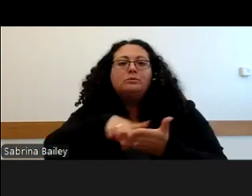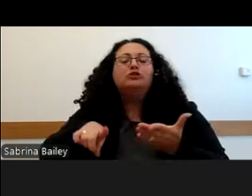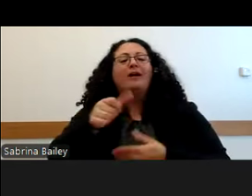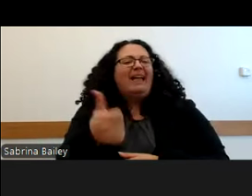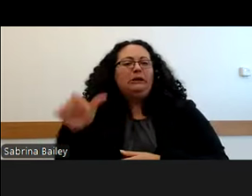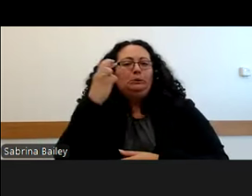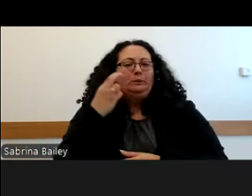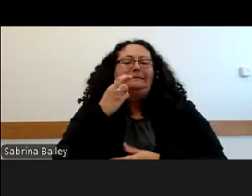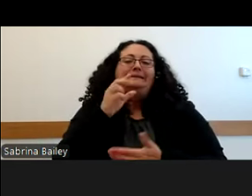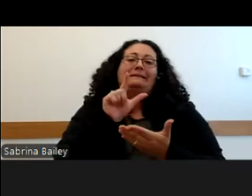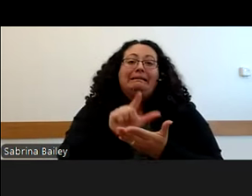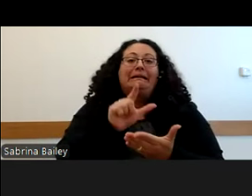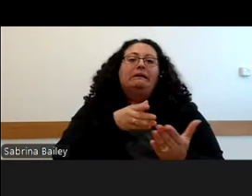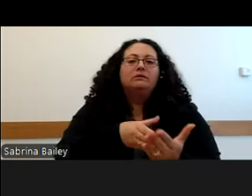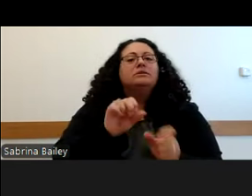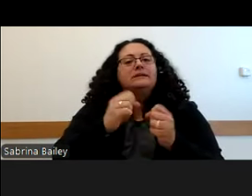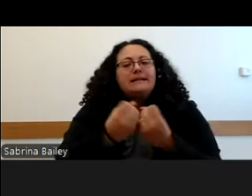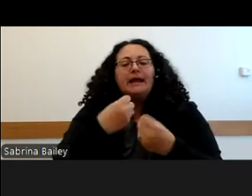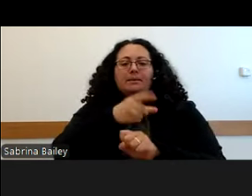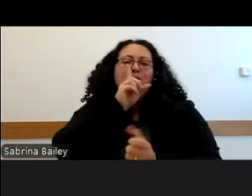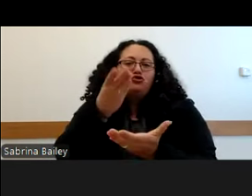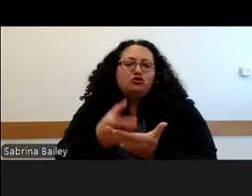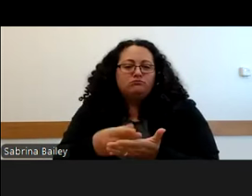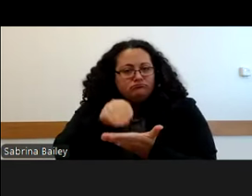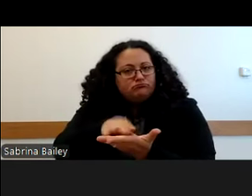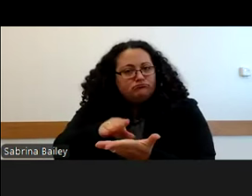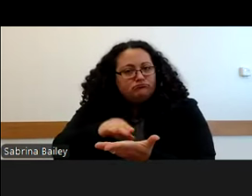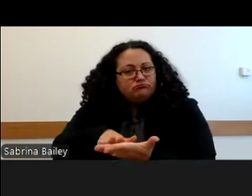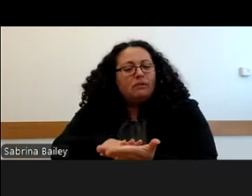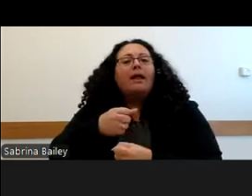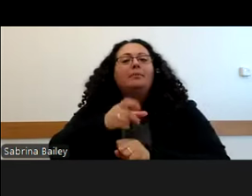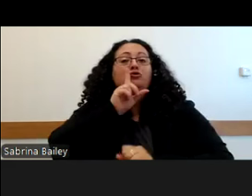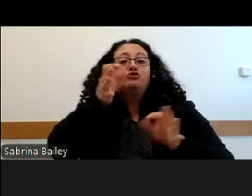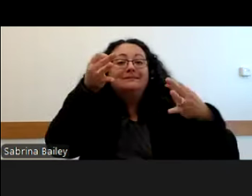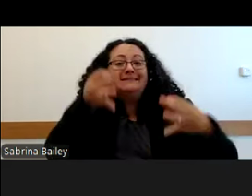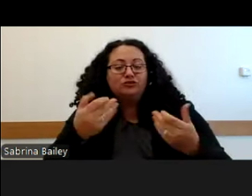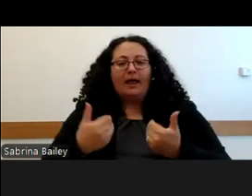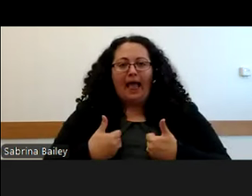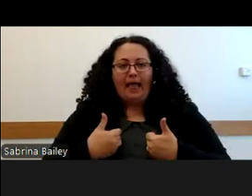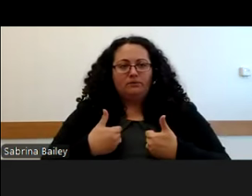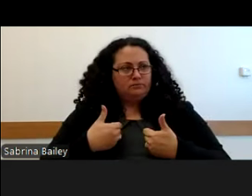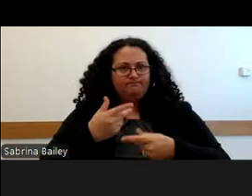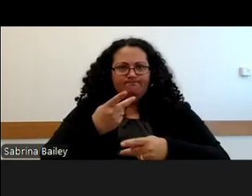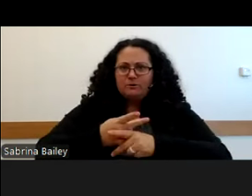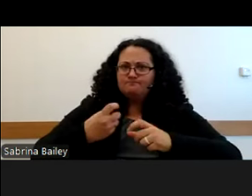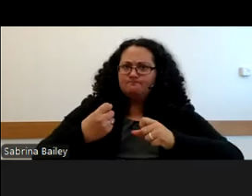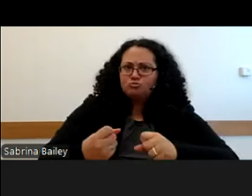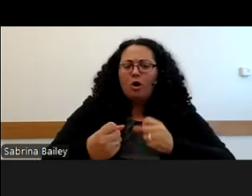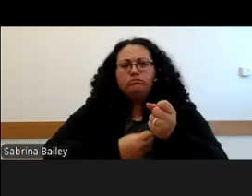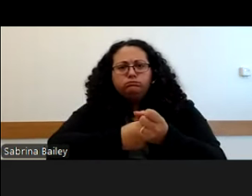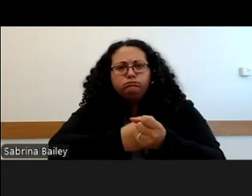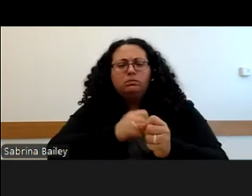again, litigious society, make sure that you have your documentation in place and that your decision is one that's sound and that you are able to back